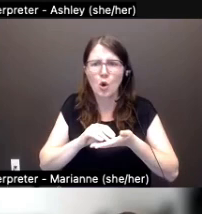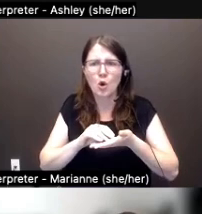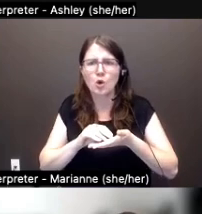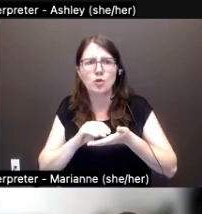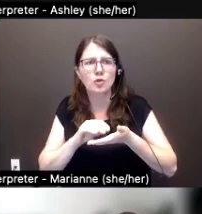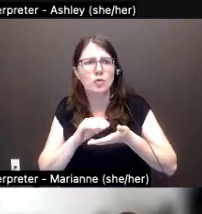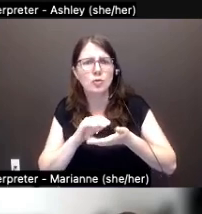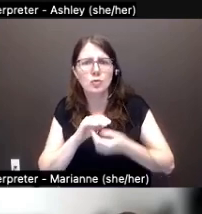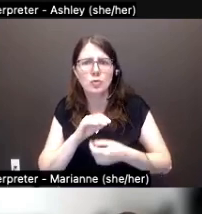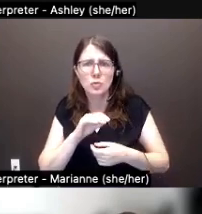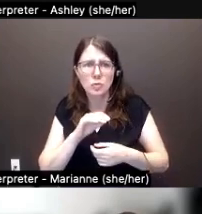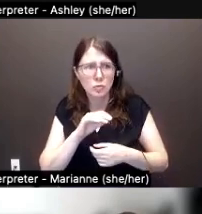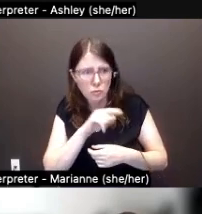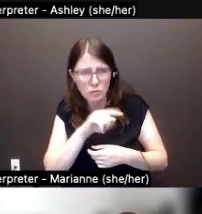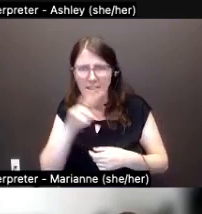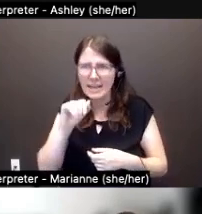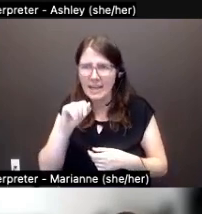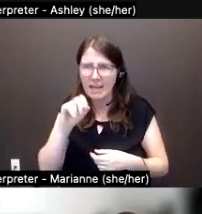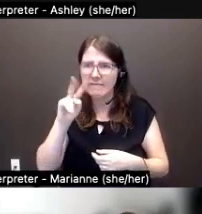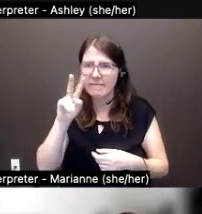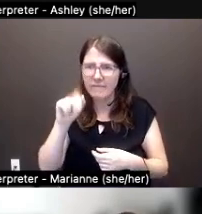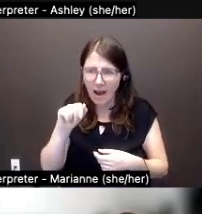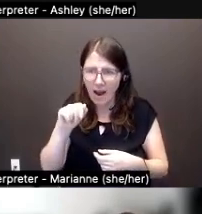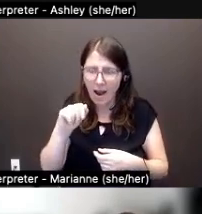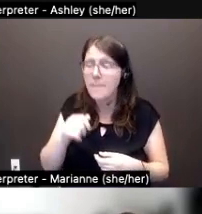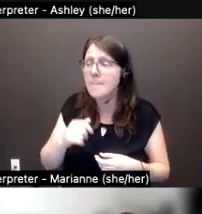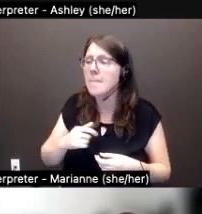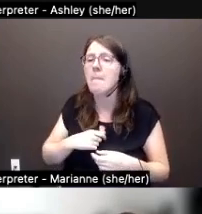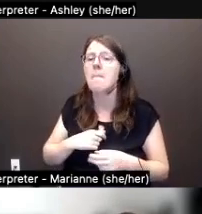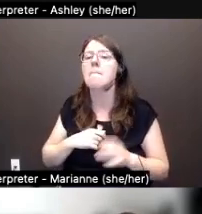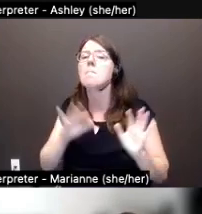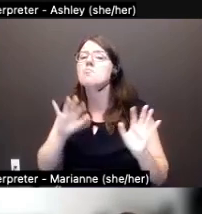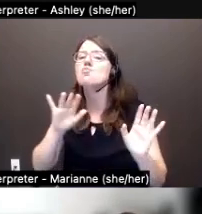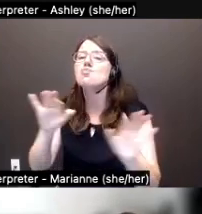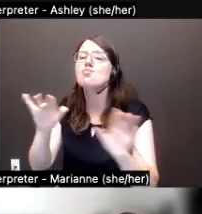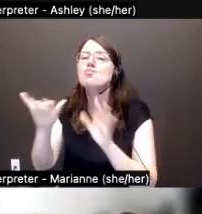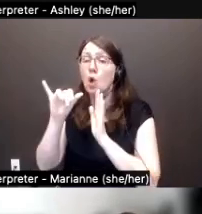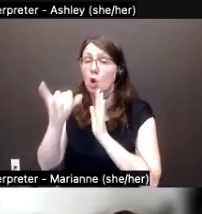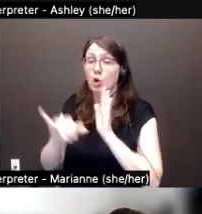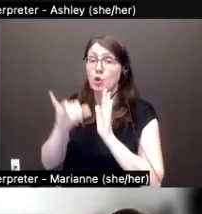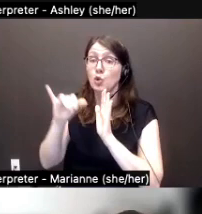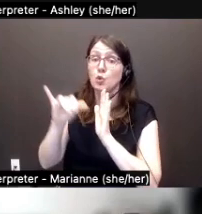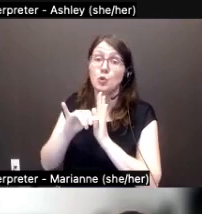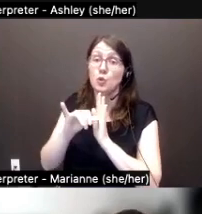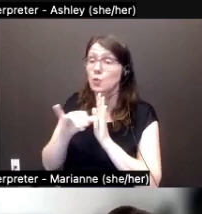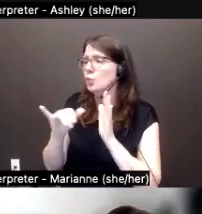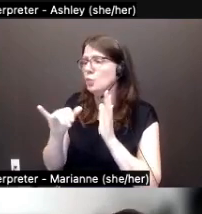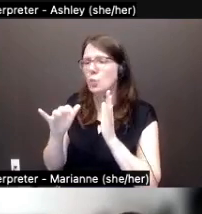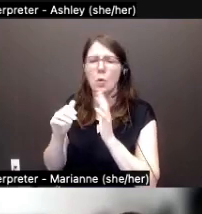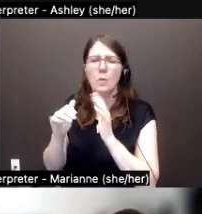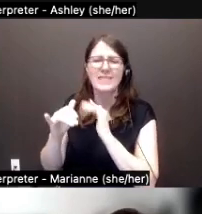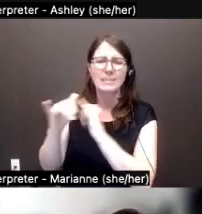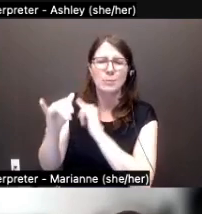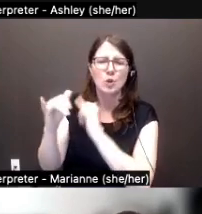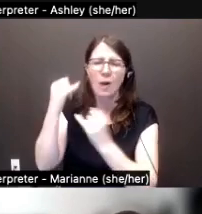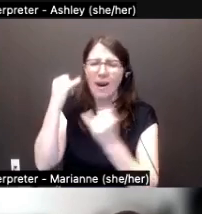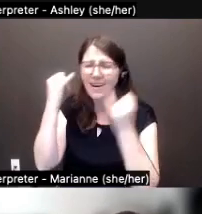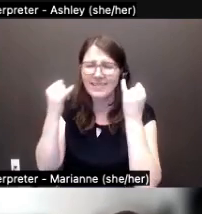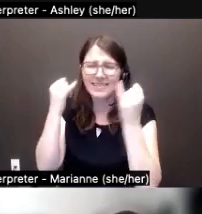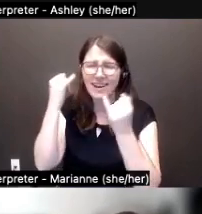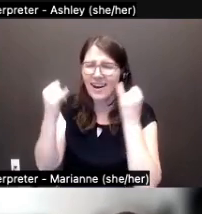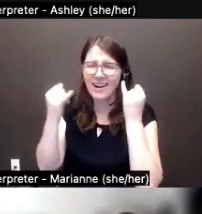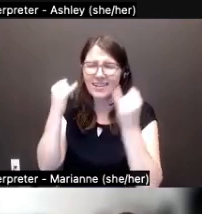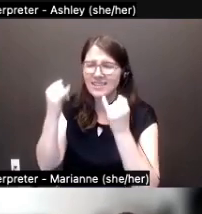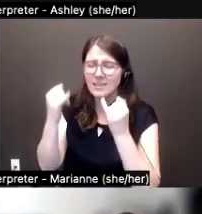have similar content, but not necessarily for the same audience. So I was getting ideas